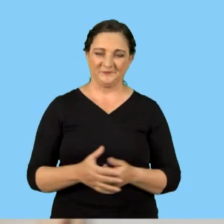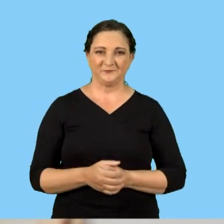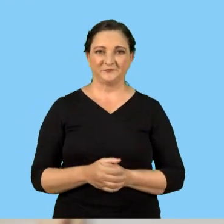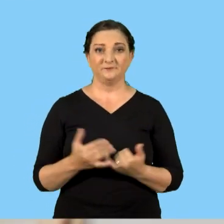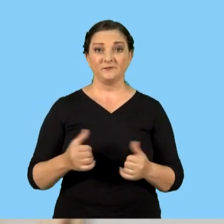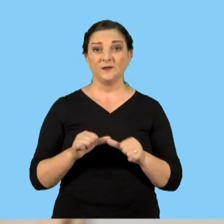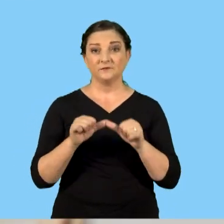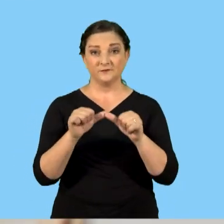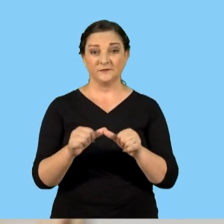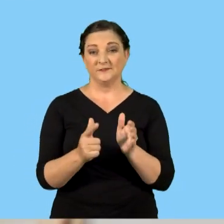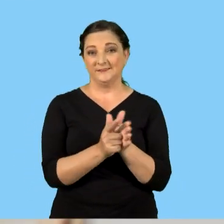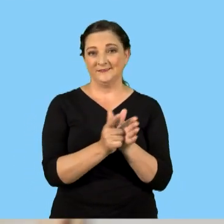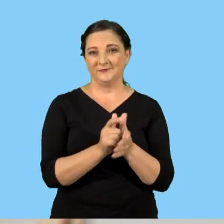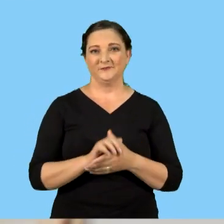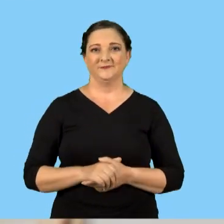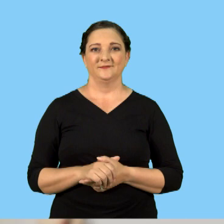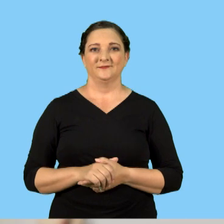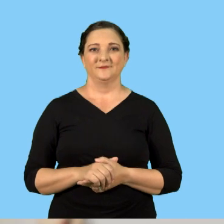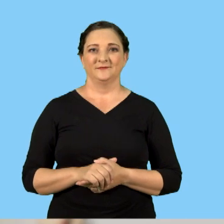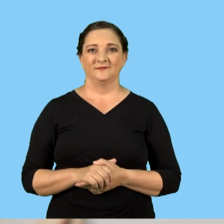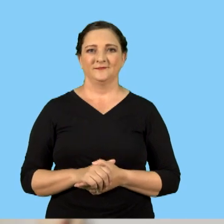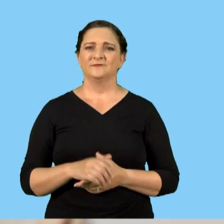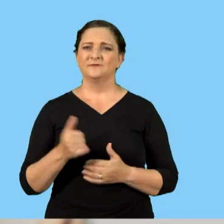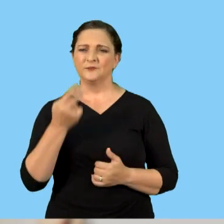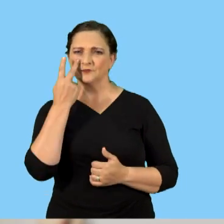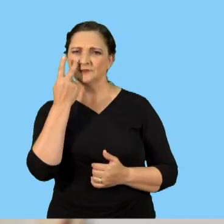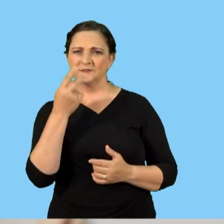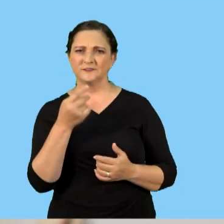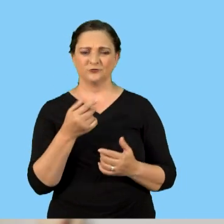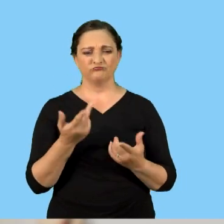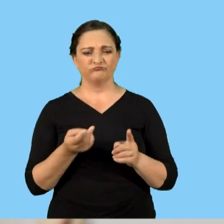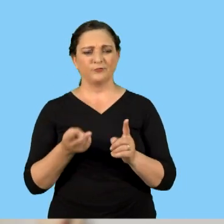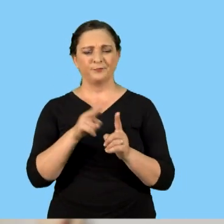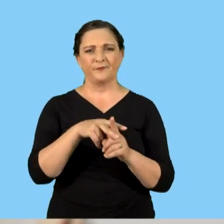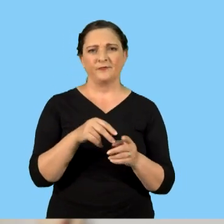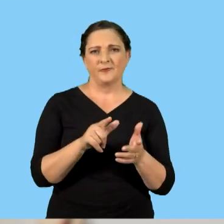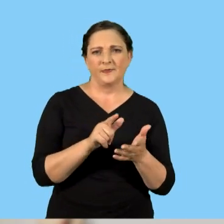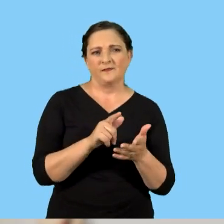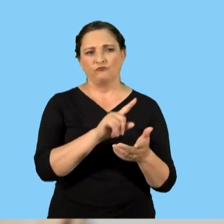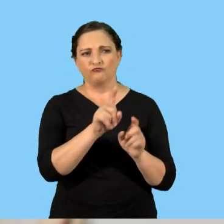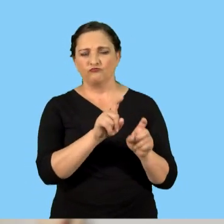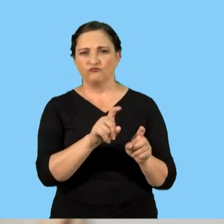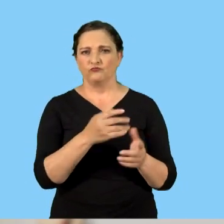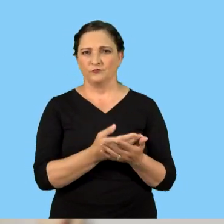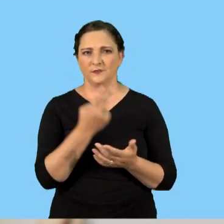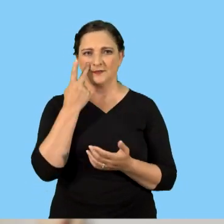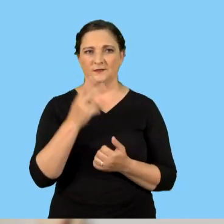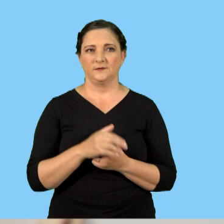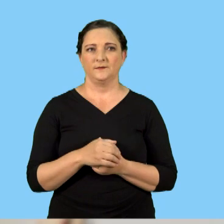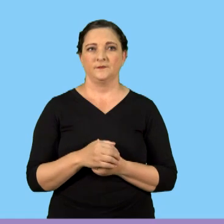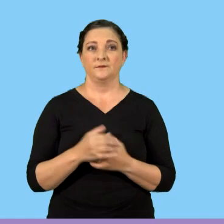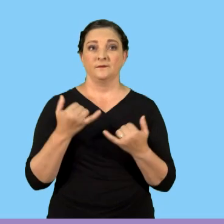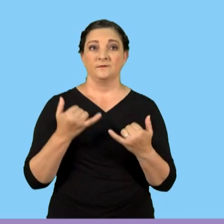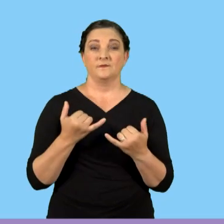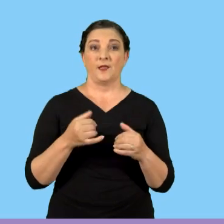Welcome back from the ad break, and let's continue with our lesson. Let's look more at those application questions. So the first